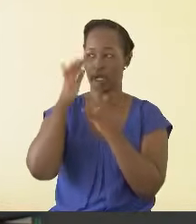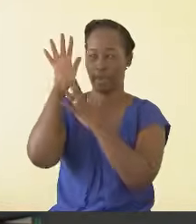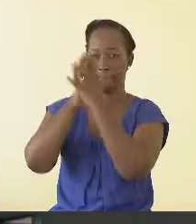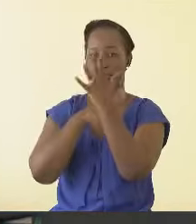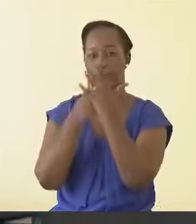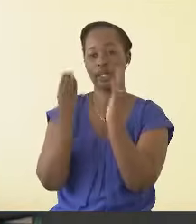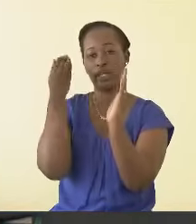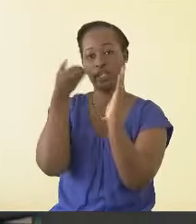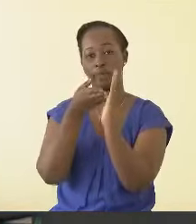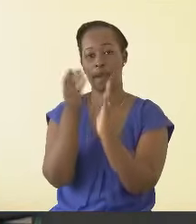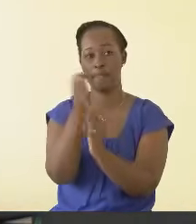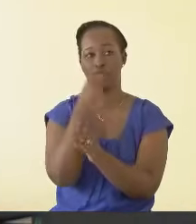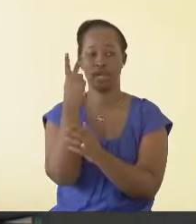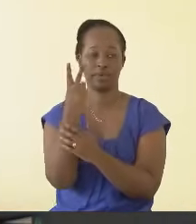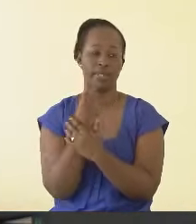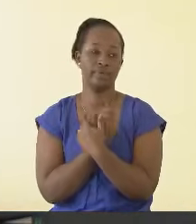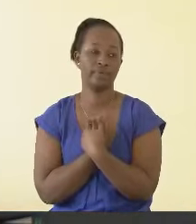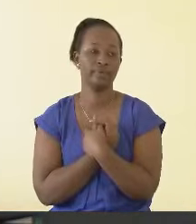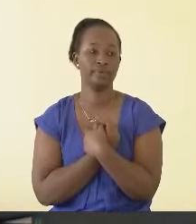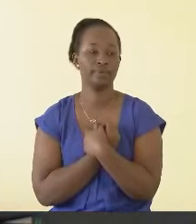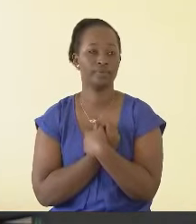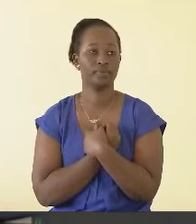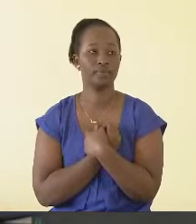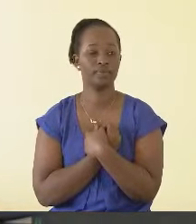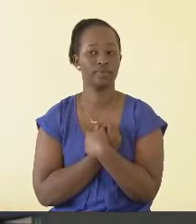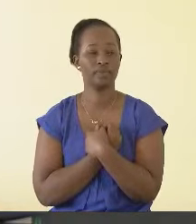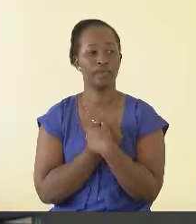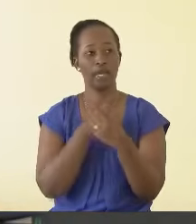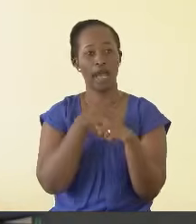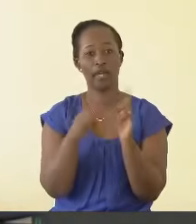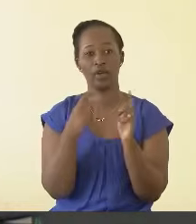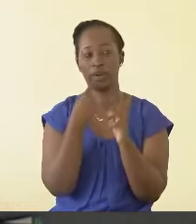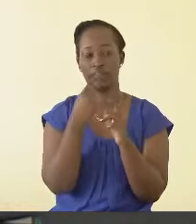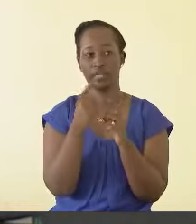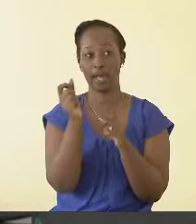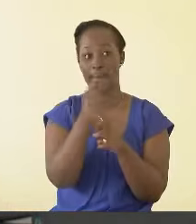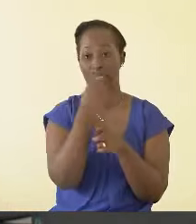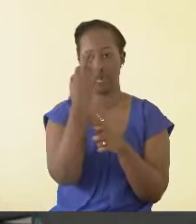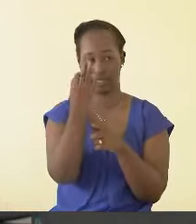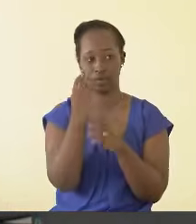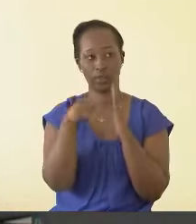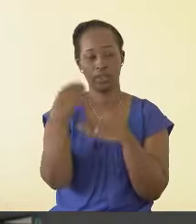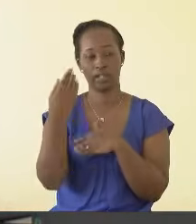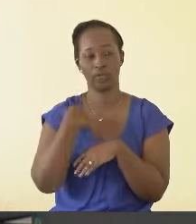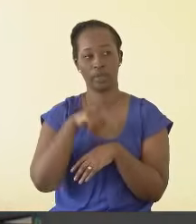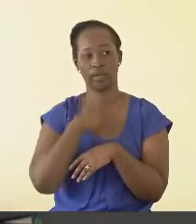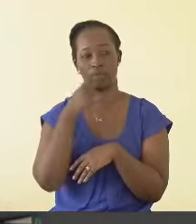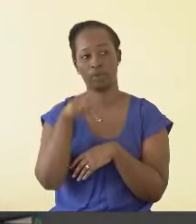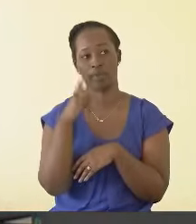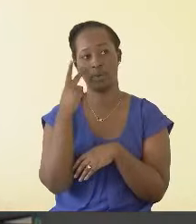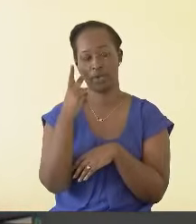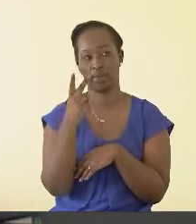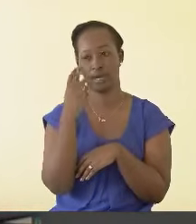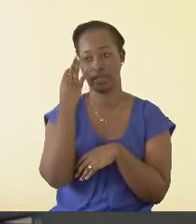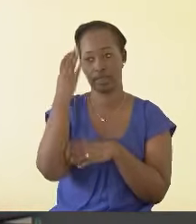We would have written this column, this, and this. But they have told us 3 months, then we have to look at these